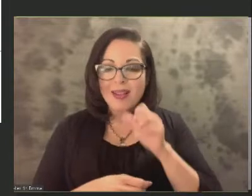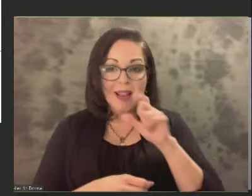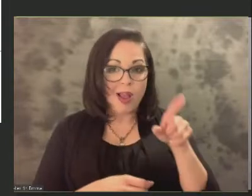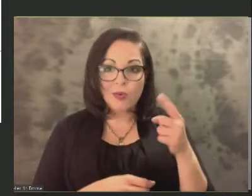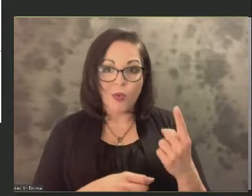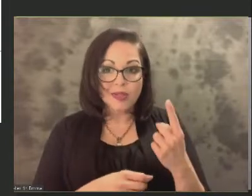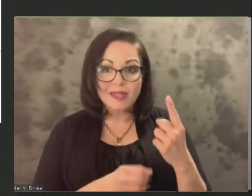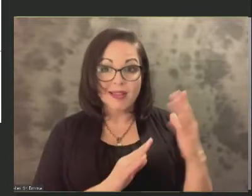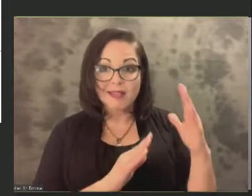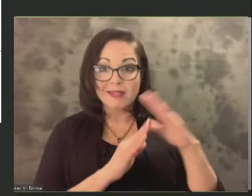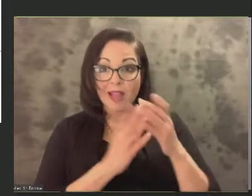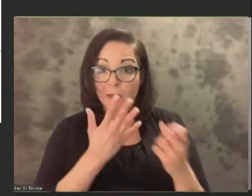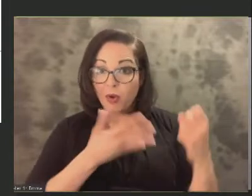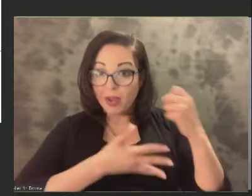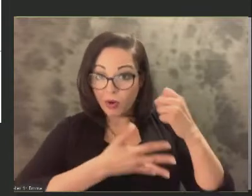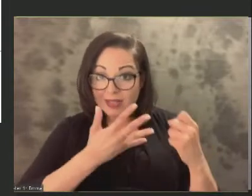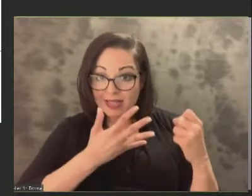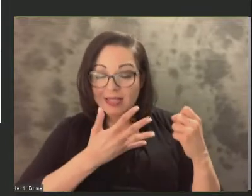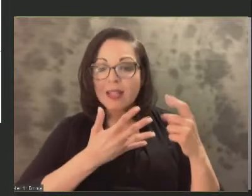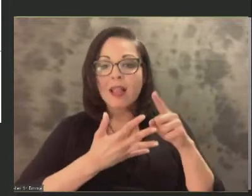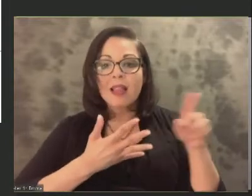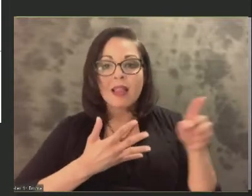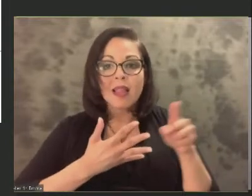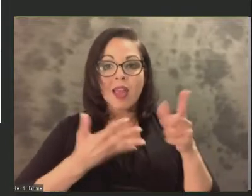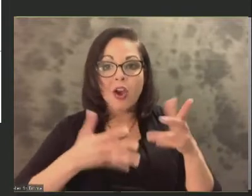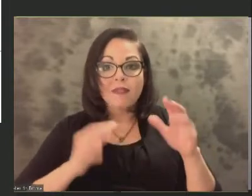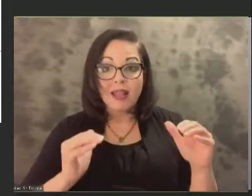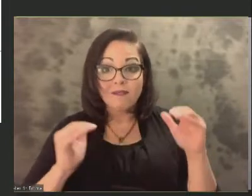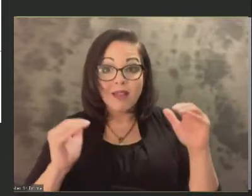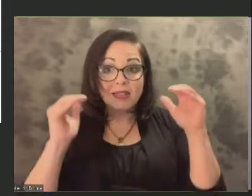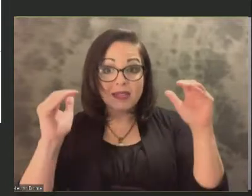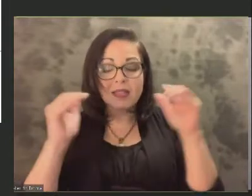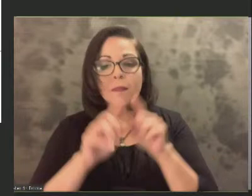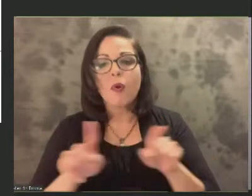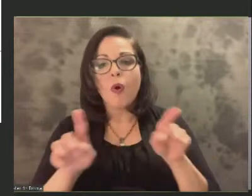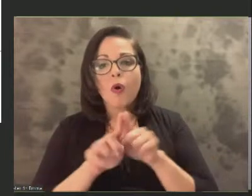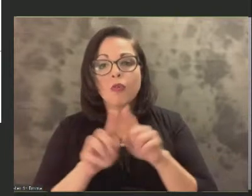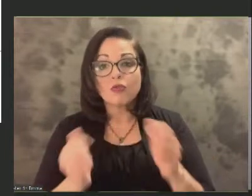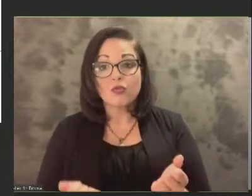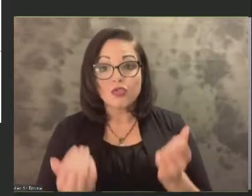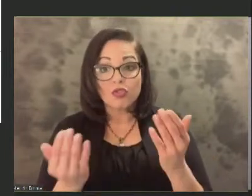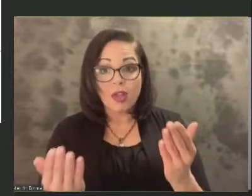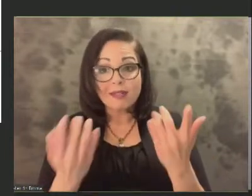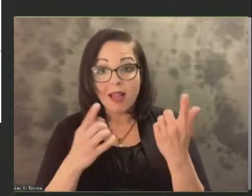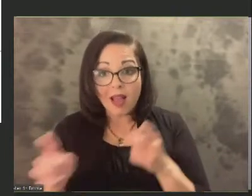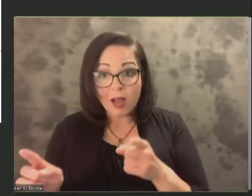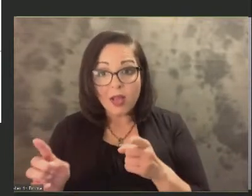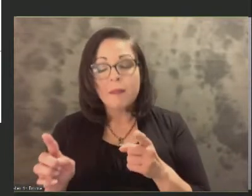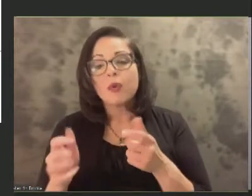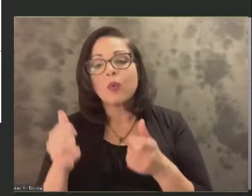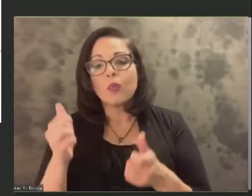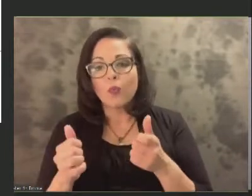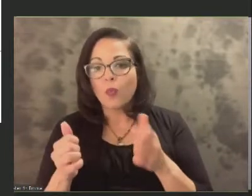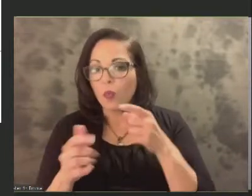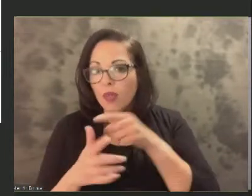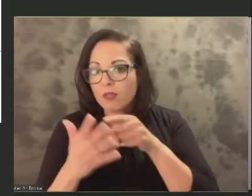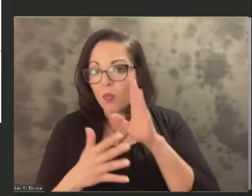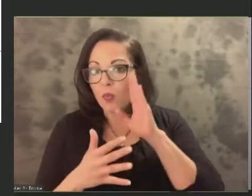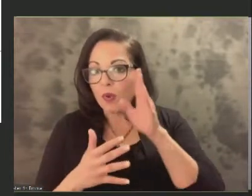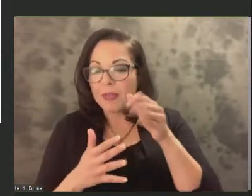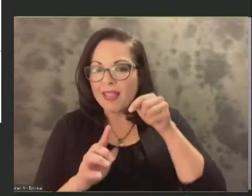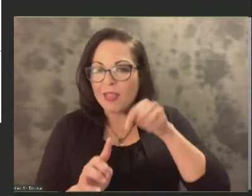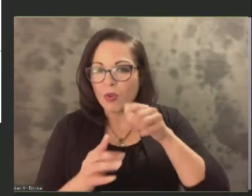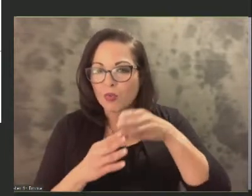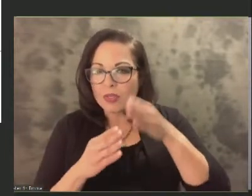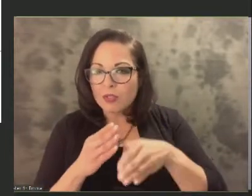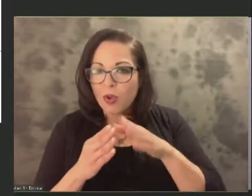the top priorities that they are advancing, their suggested outcomes, which will be the result of